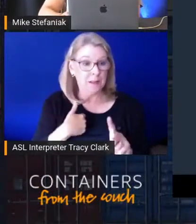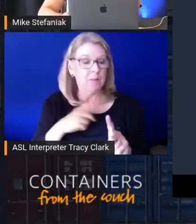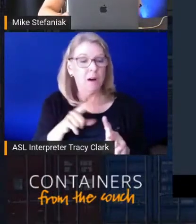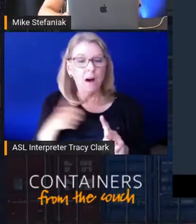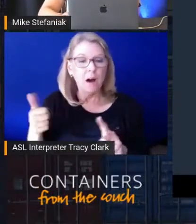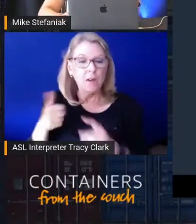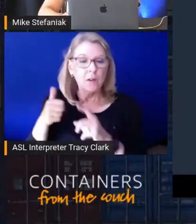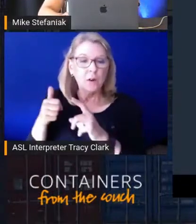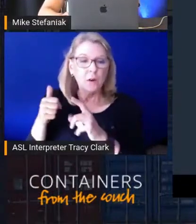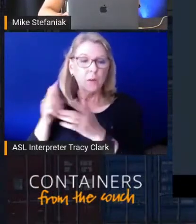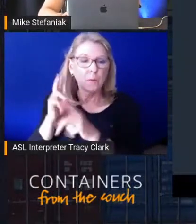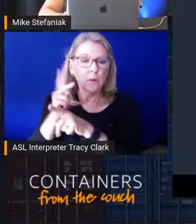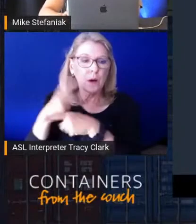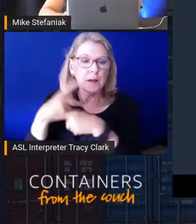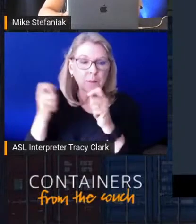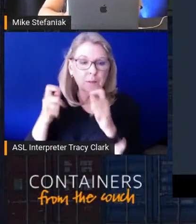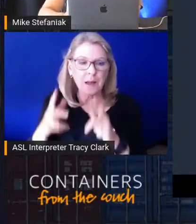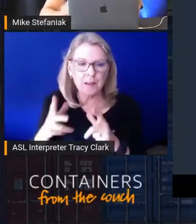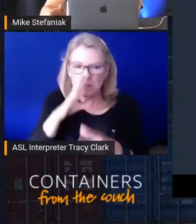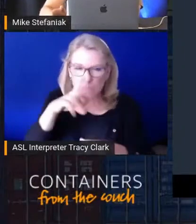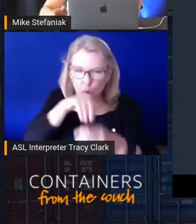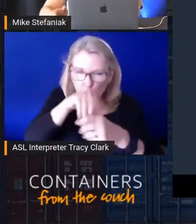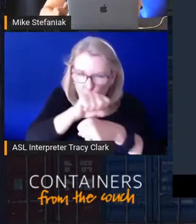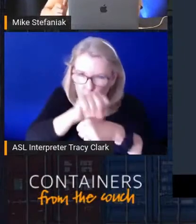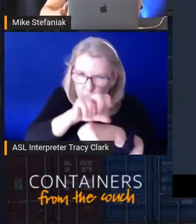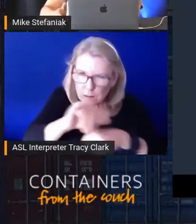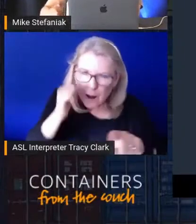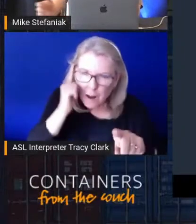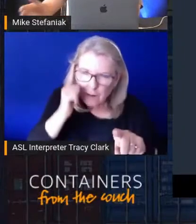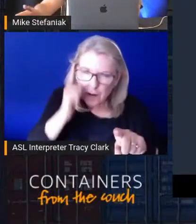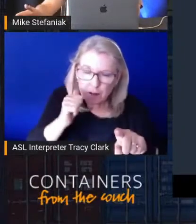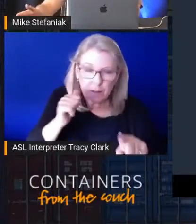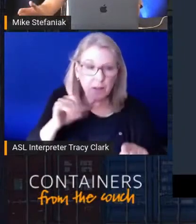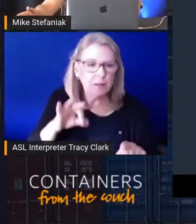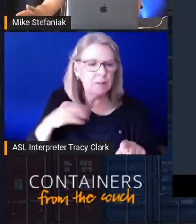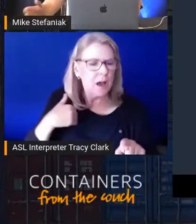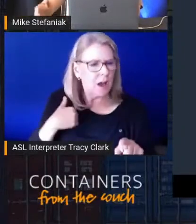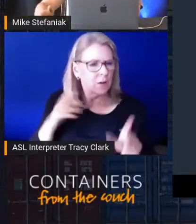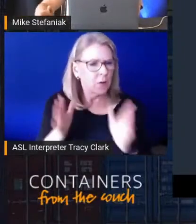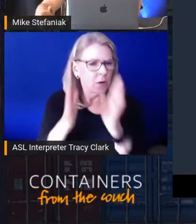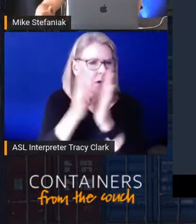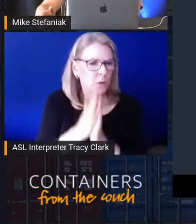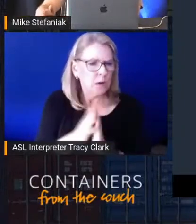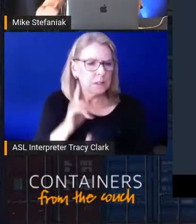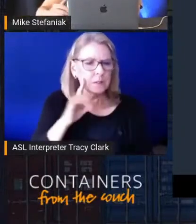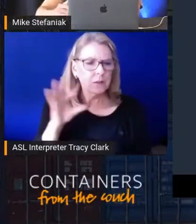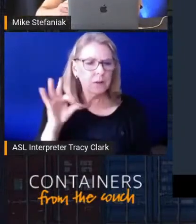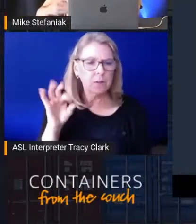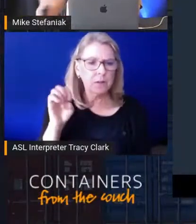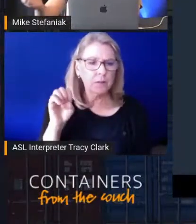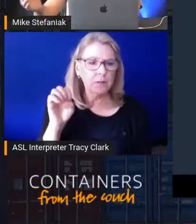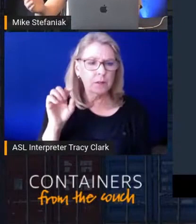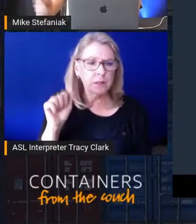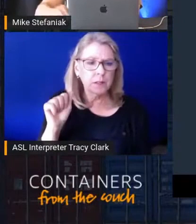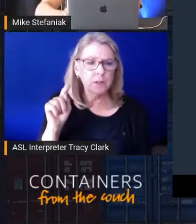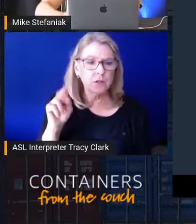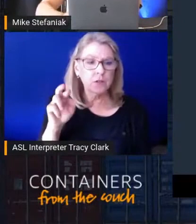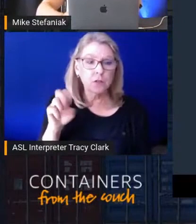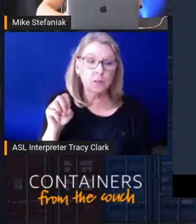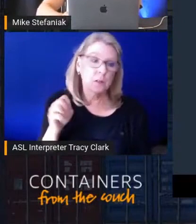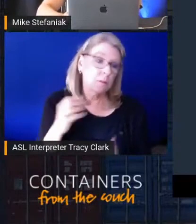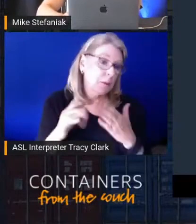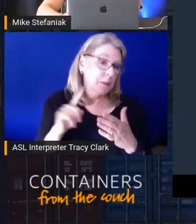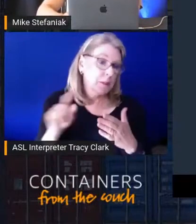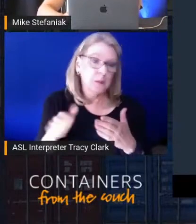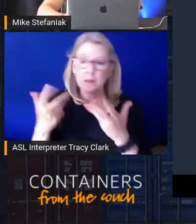your feedback. If you have a feature request, go check the roadmap. Somebody else might have already opened it. You can +1 it. If you don't see it, open it. This